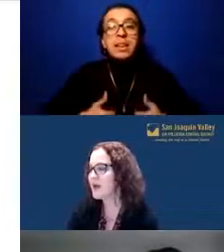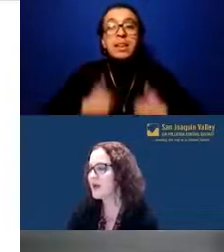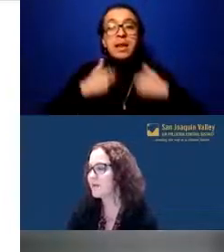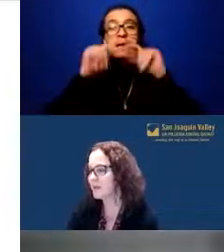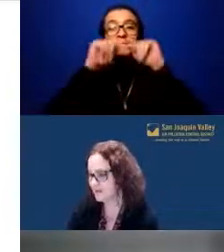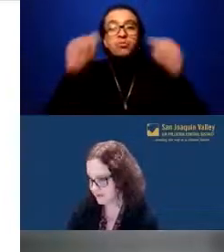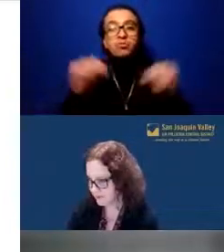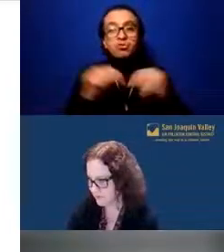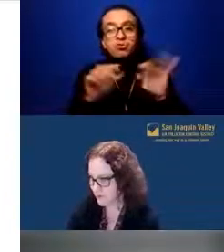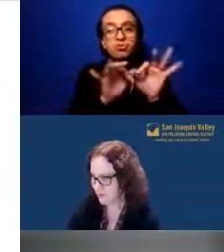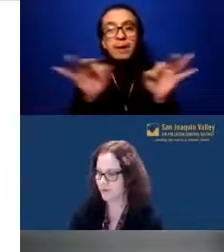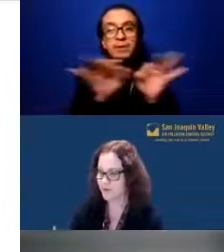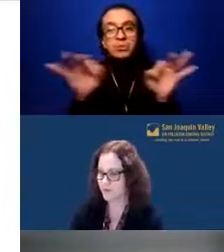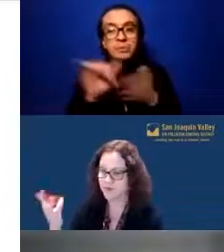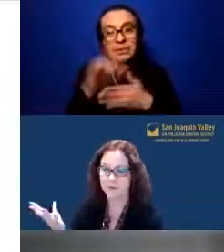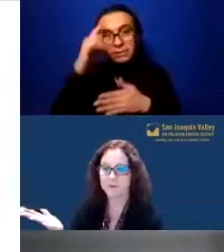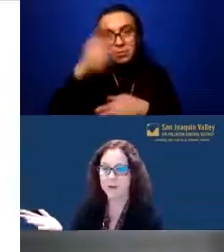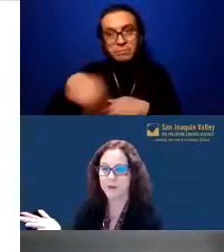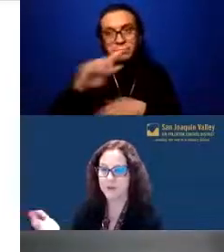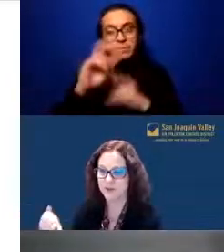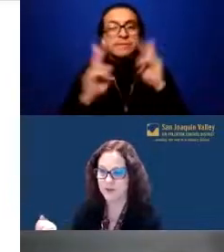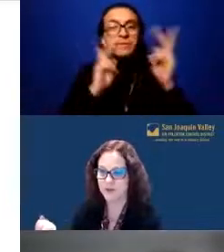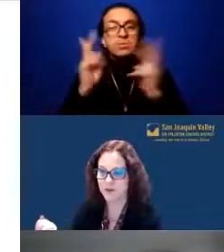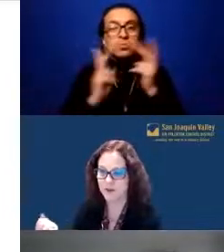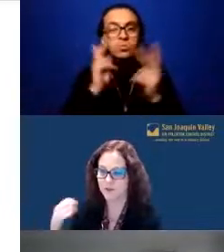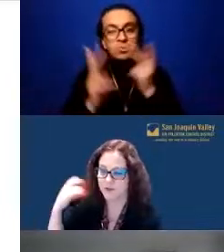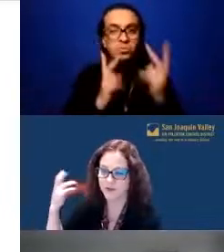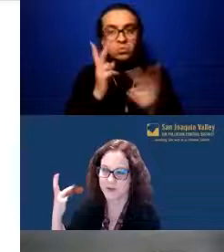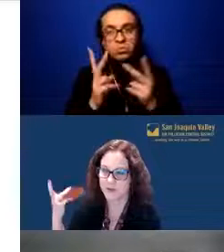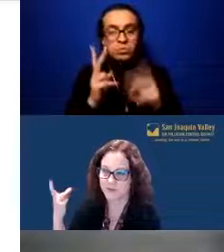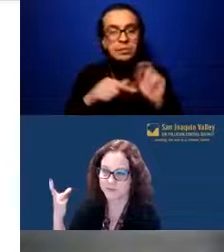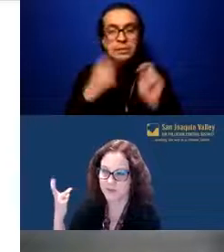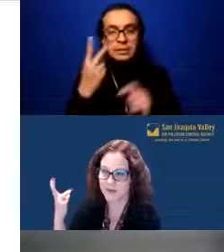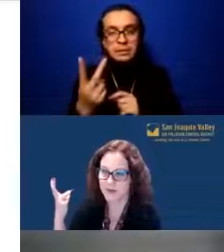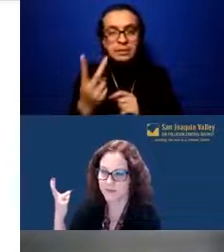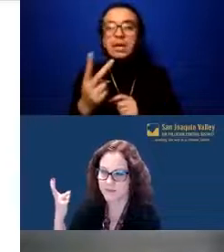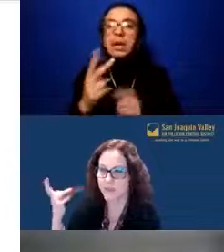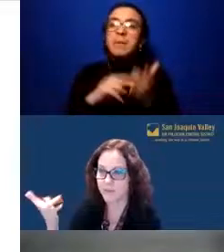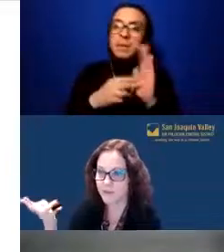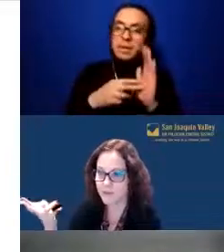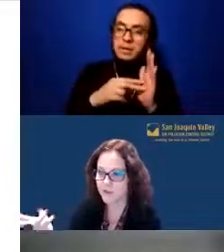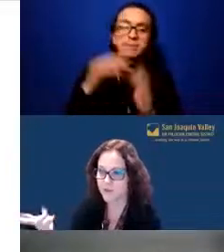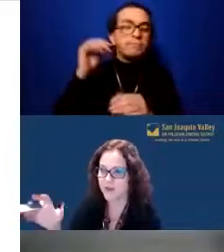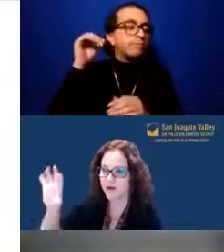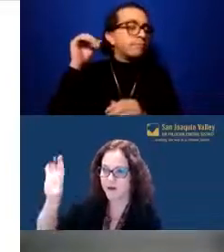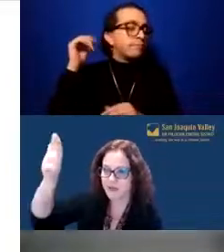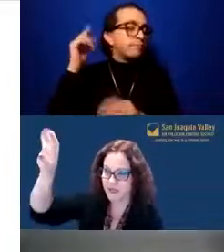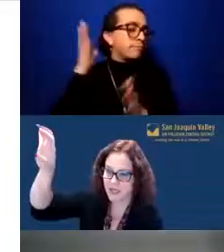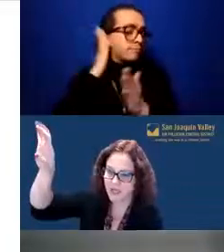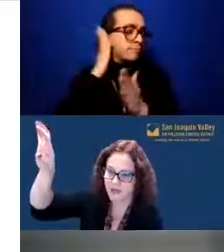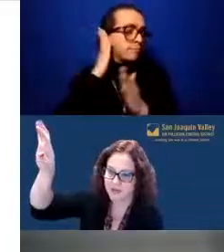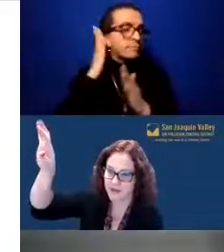button is for those with visual impairment. You can turn that on, or excuse me, audio impairment. You can turn that